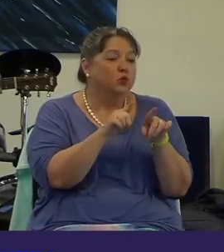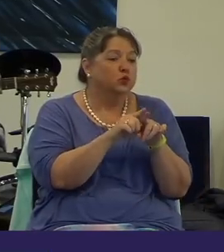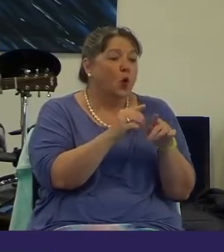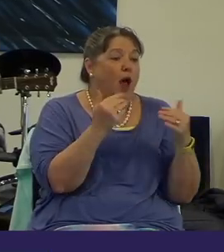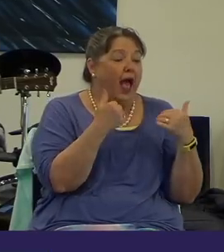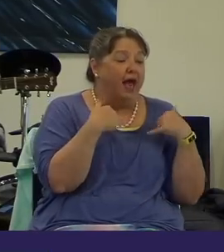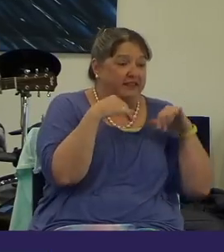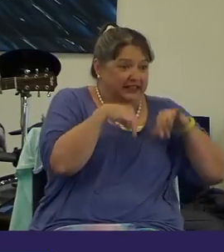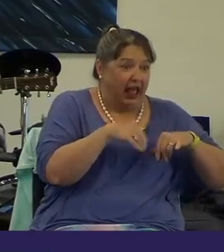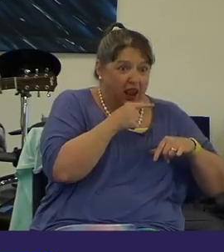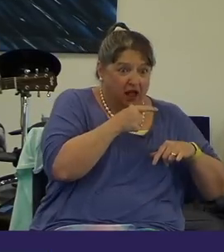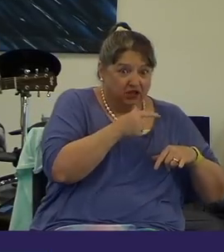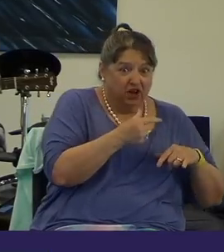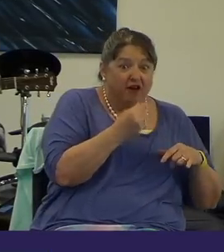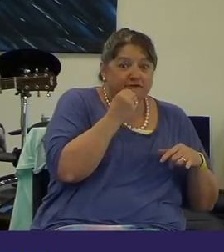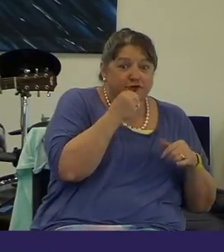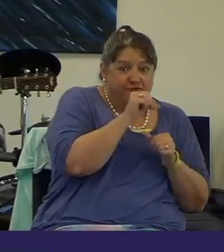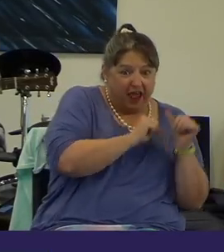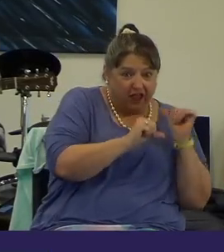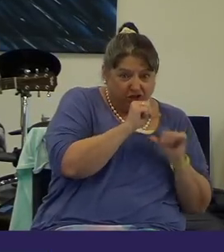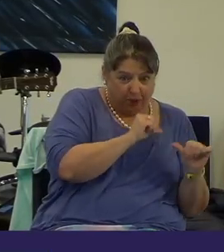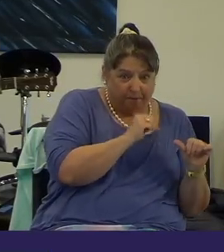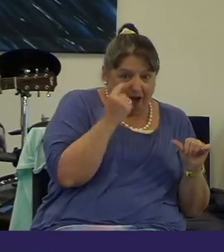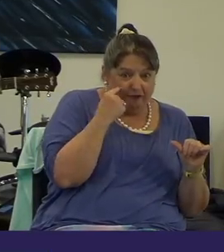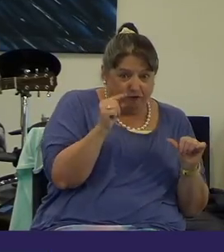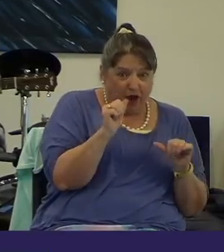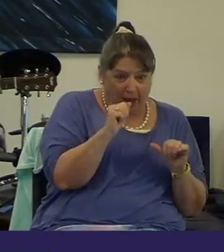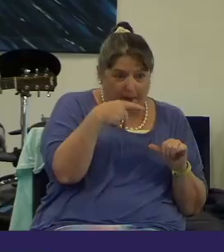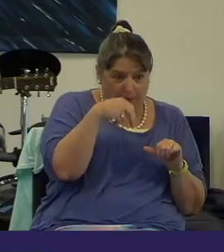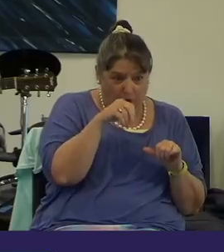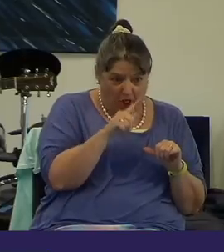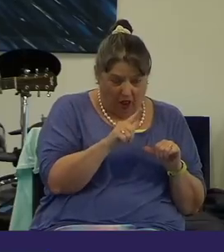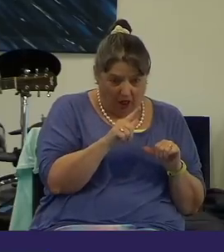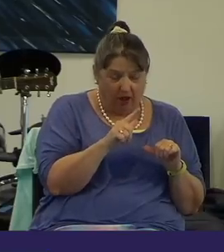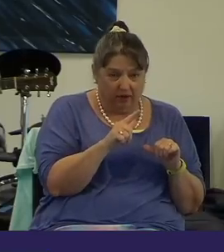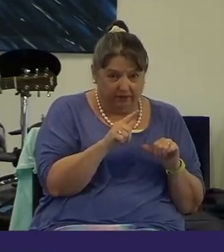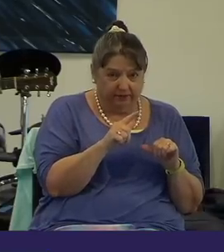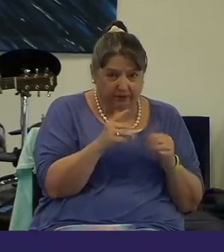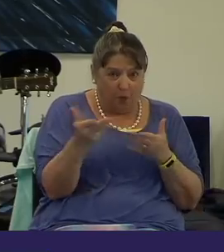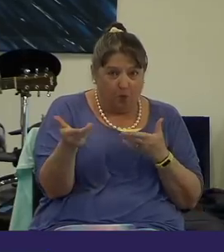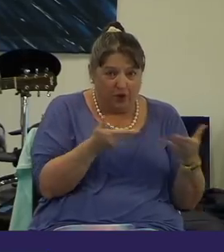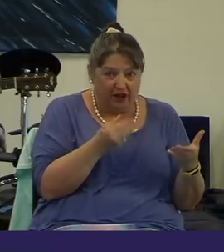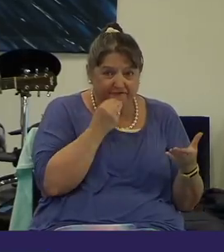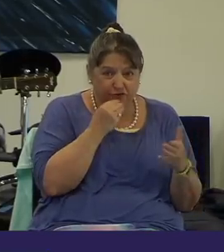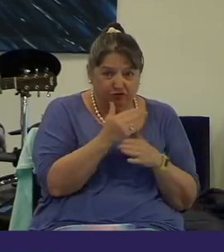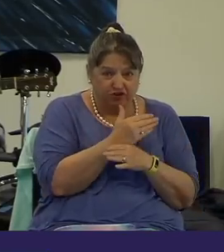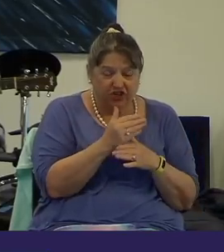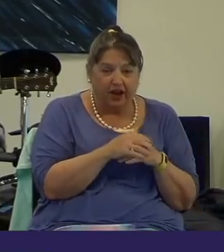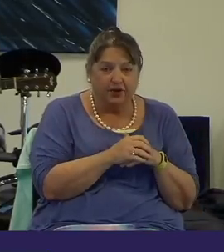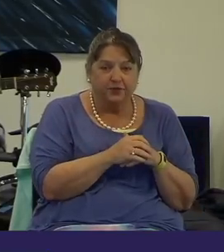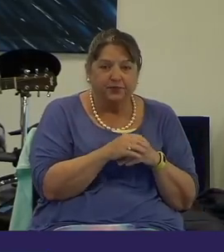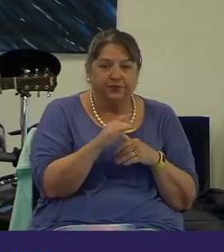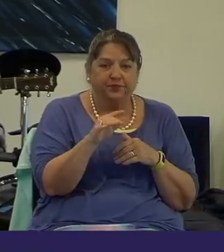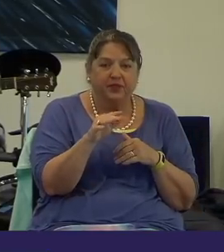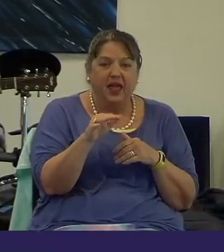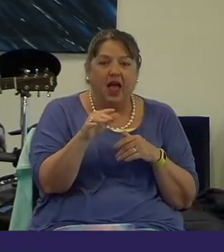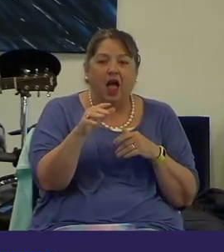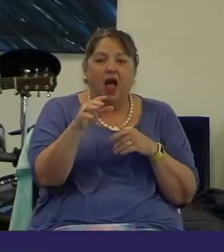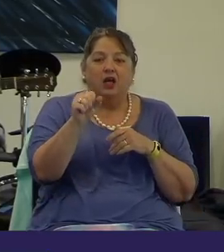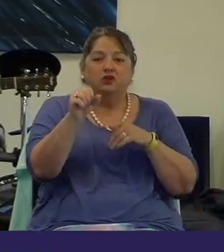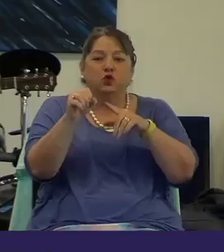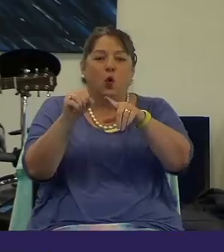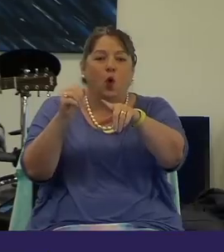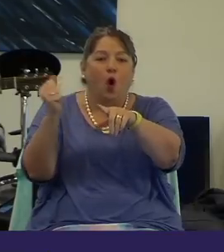fellowship for the month of April. So for one, I want to thank everybody who brought in